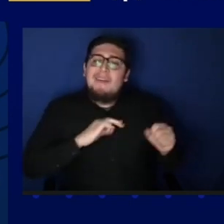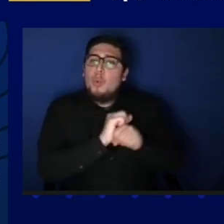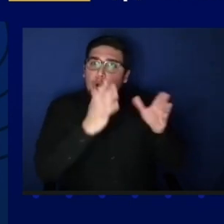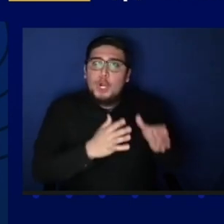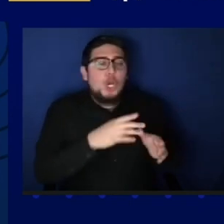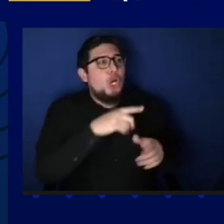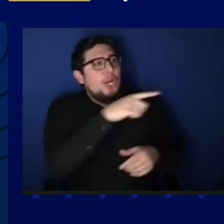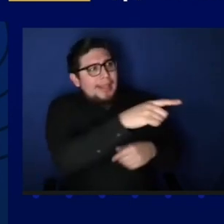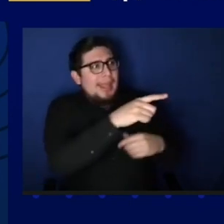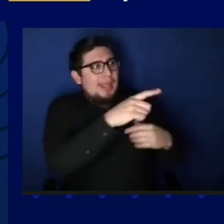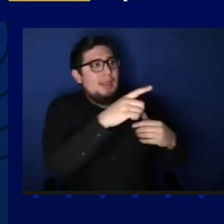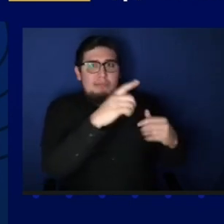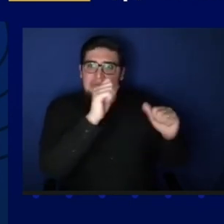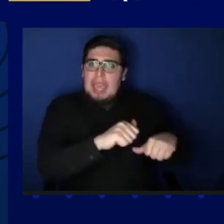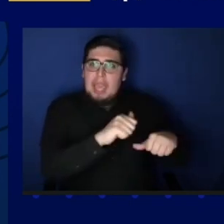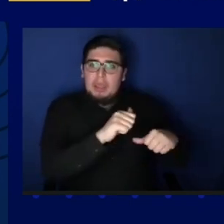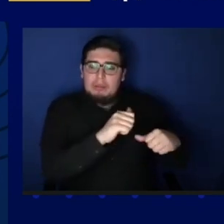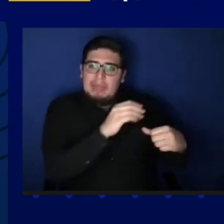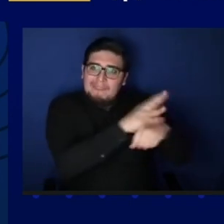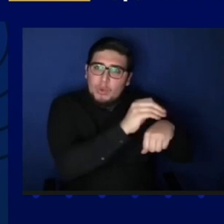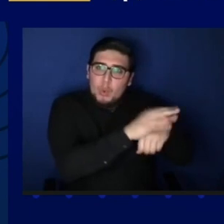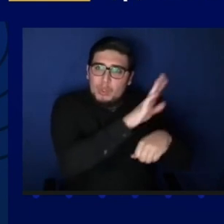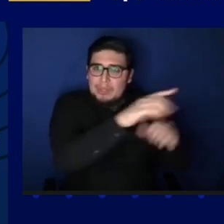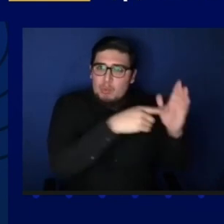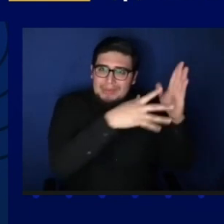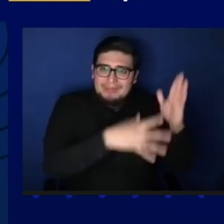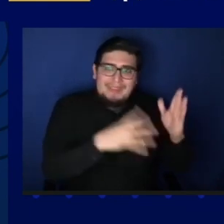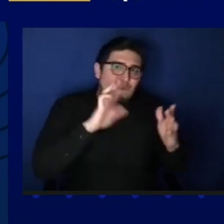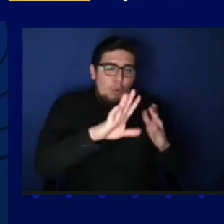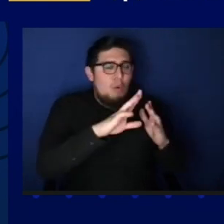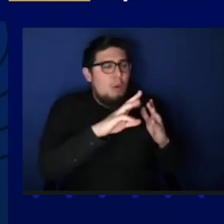elected. And so think about it as relationship building.